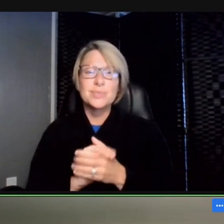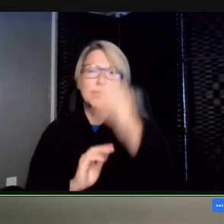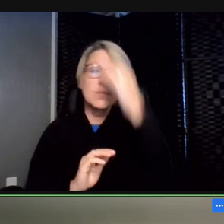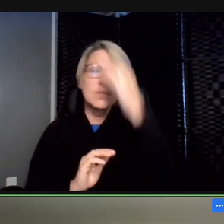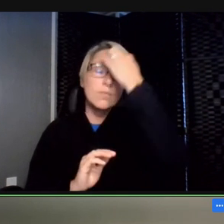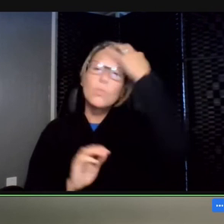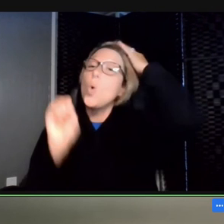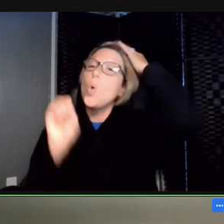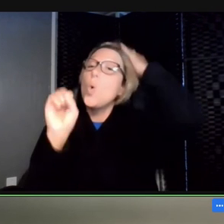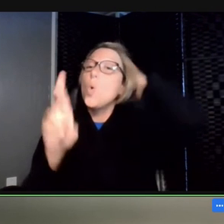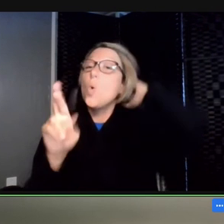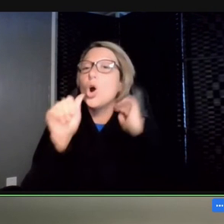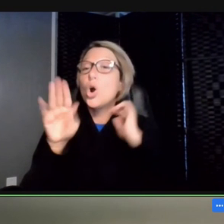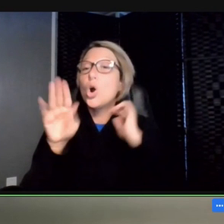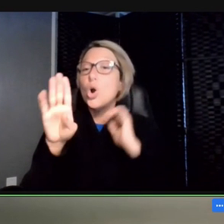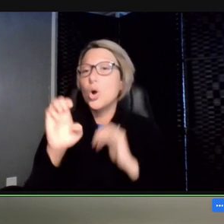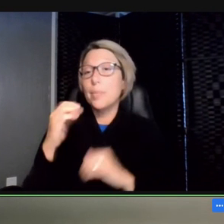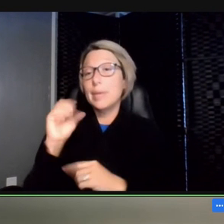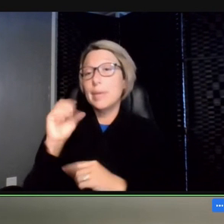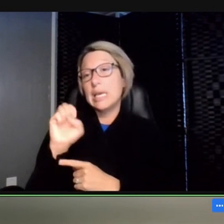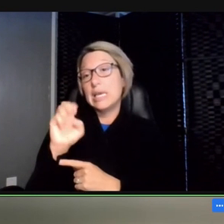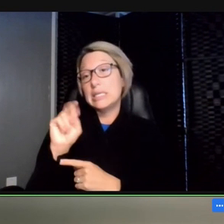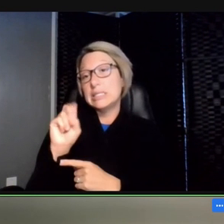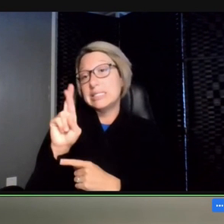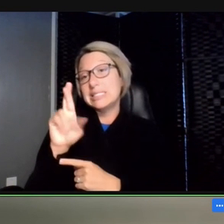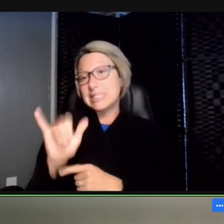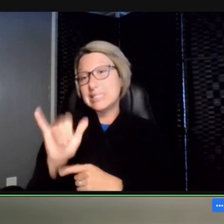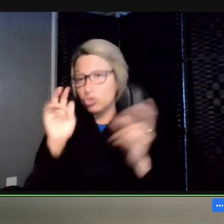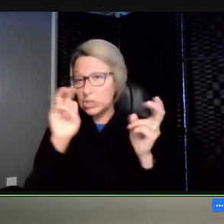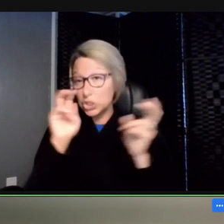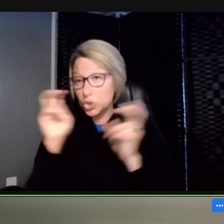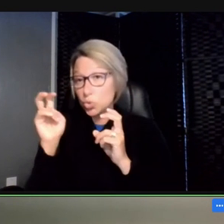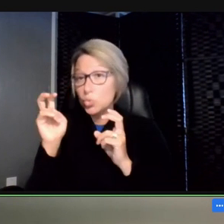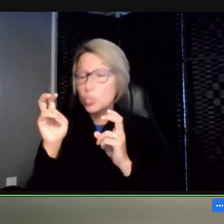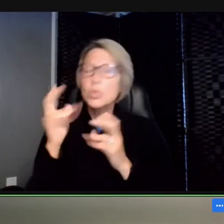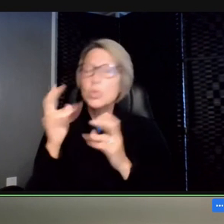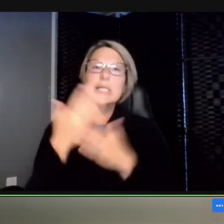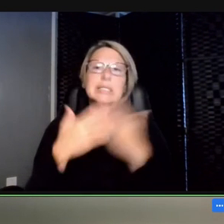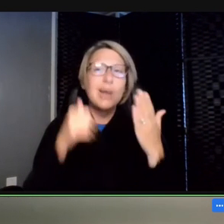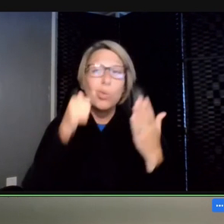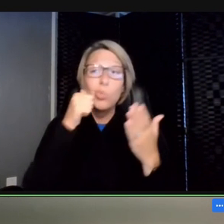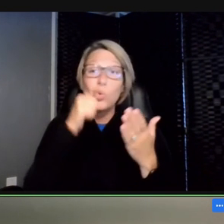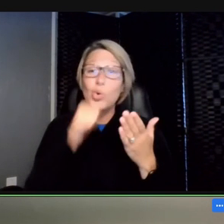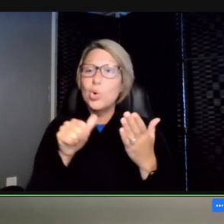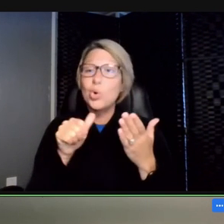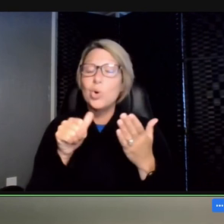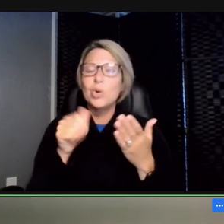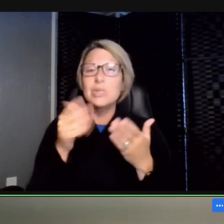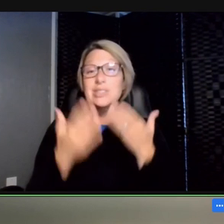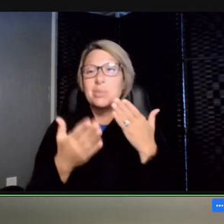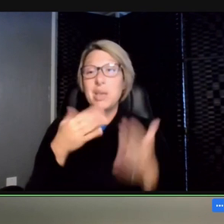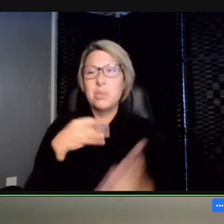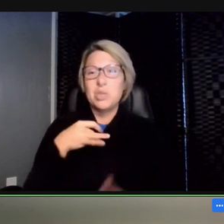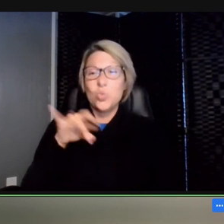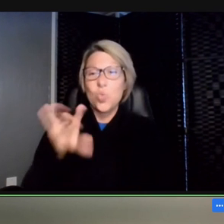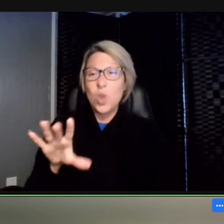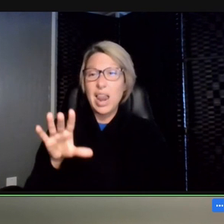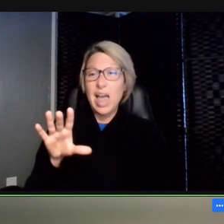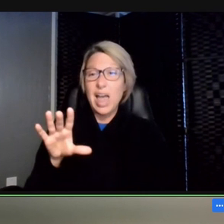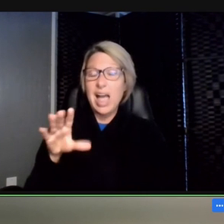be a sensory issue, that we know that some girls don't like, they might not like the feel